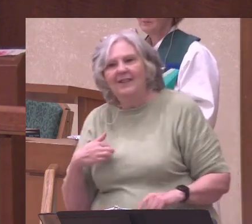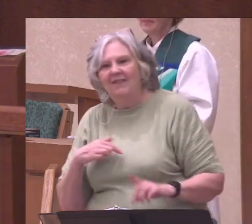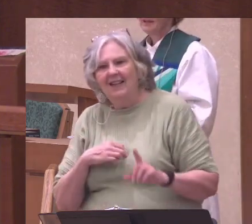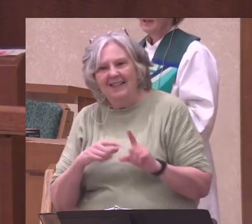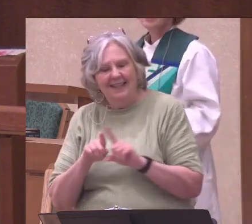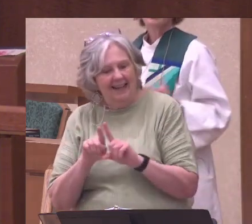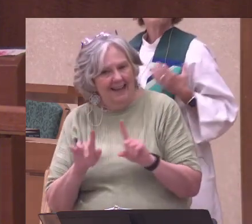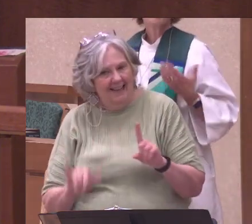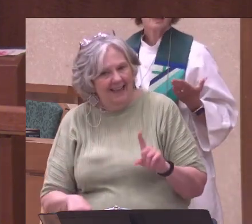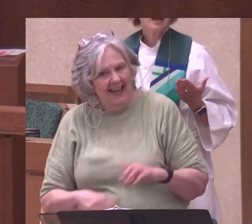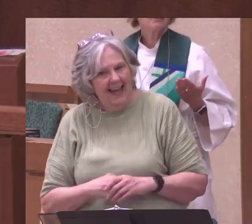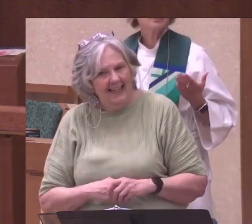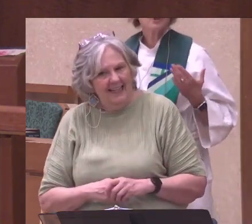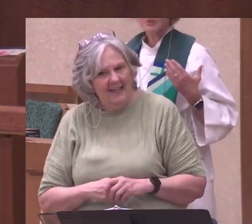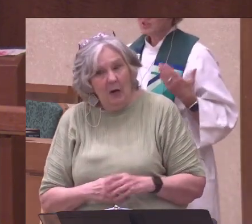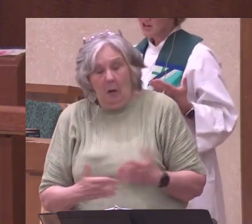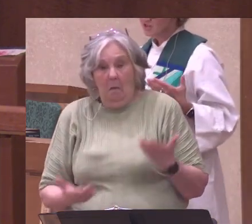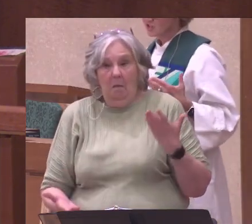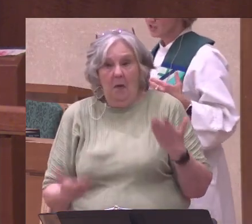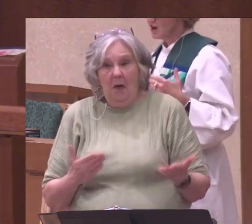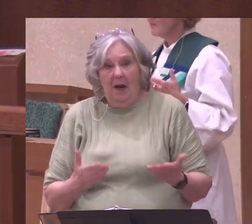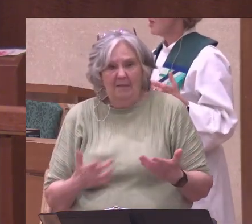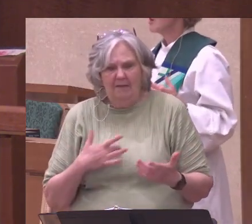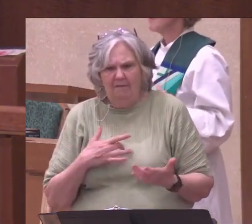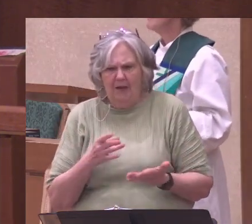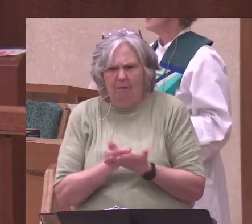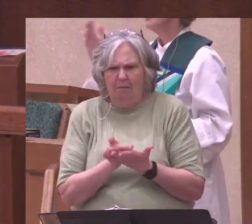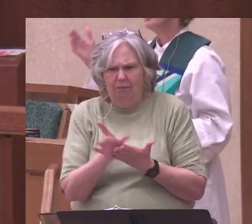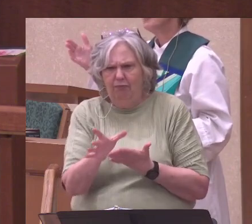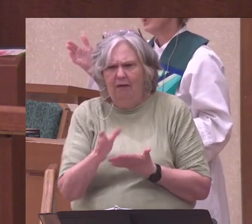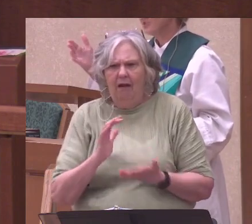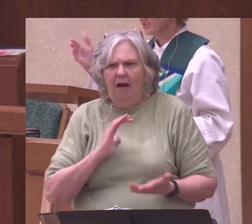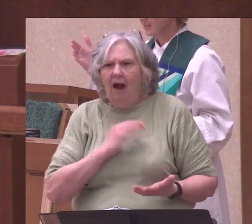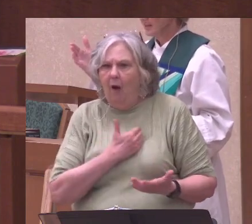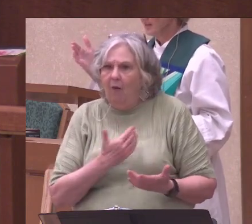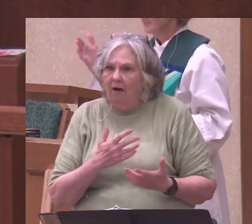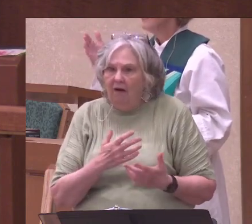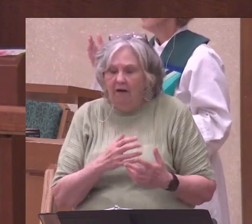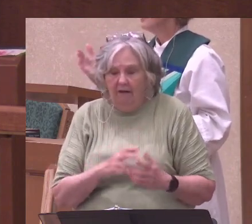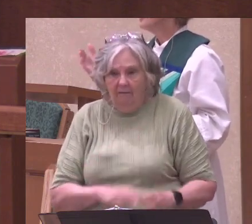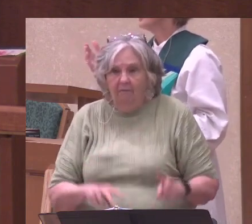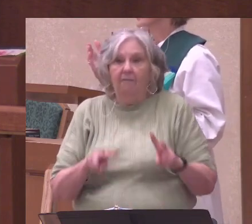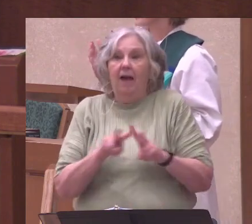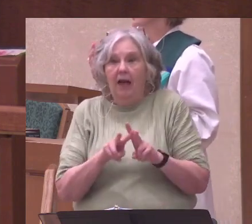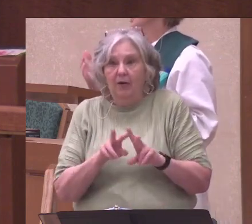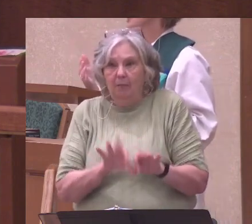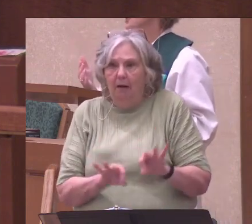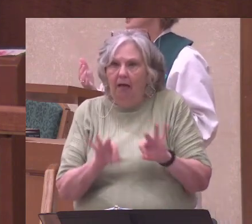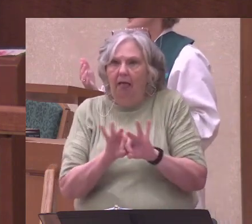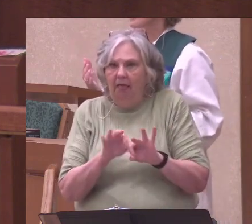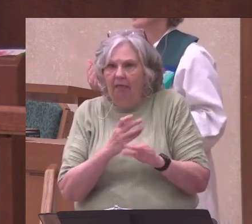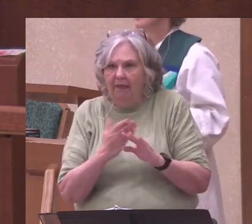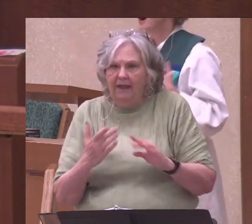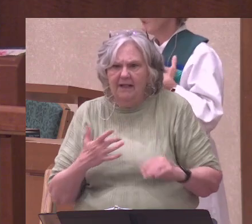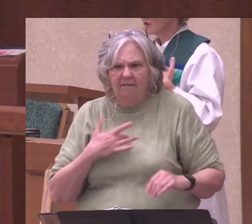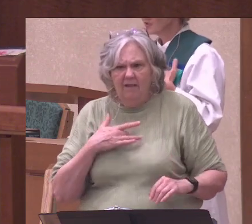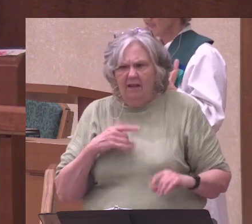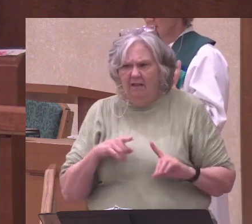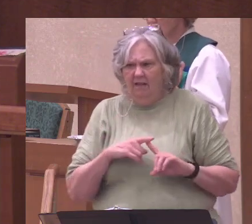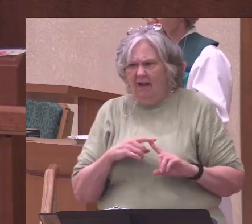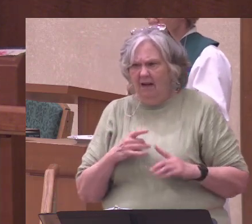her. Perhaps a rejection of our valuables feels like a rejection